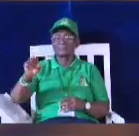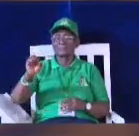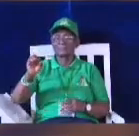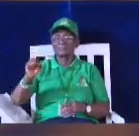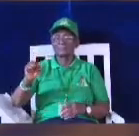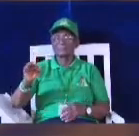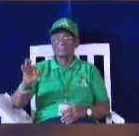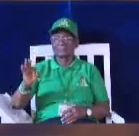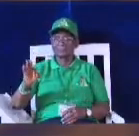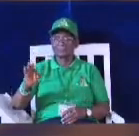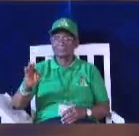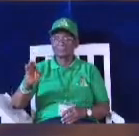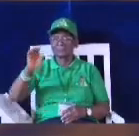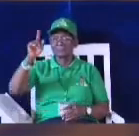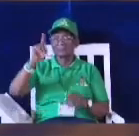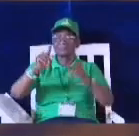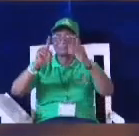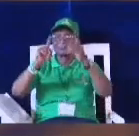where Jesus Christ was